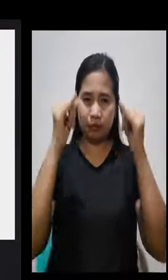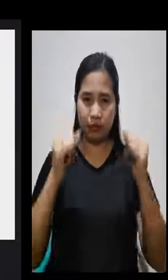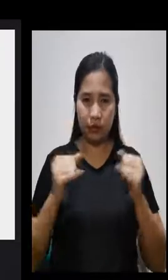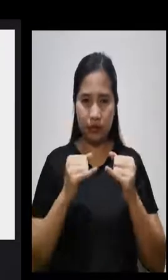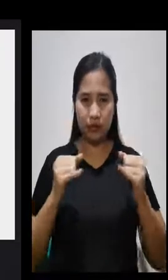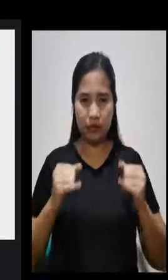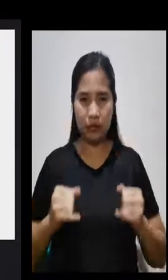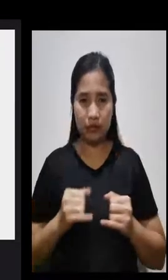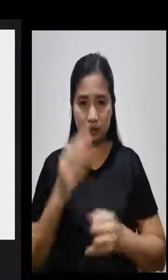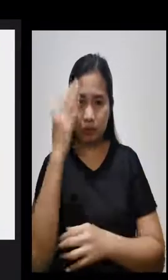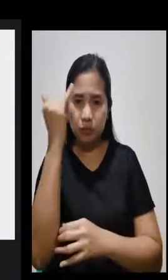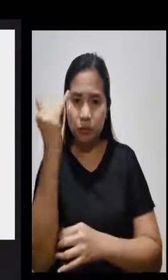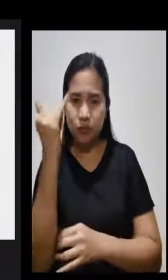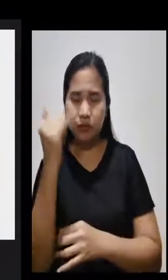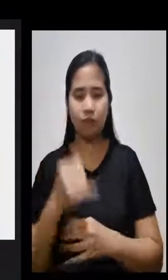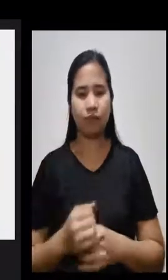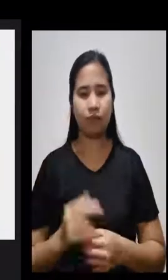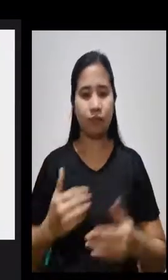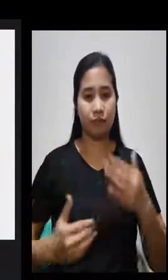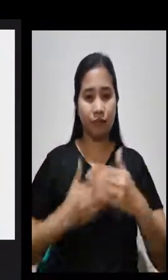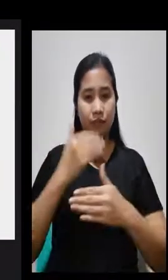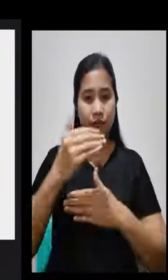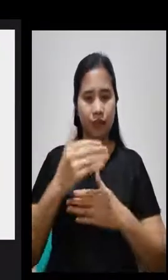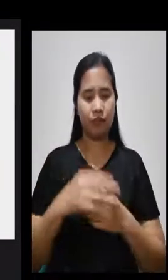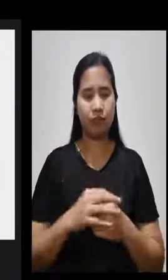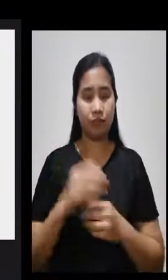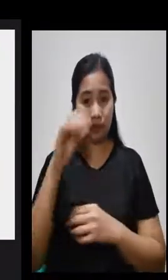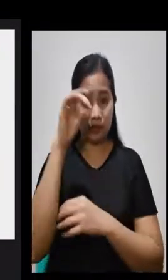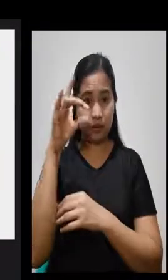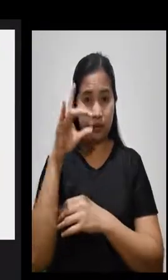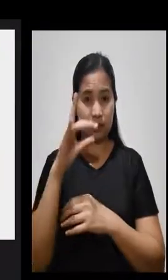Next, are the lights in your house